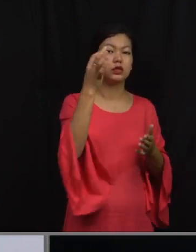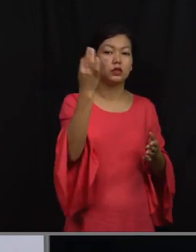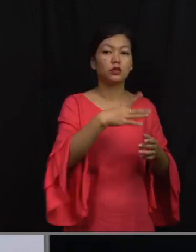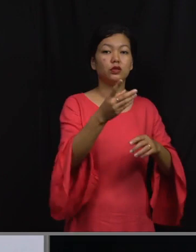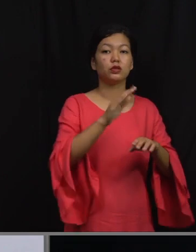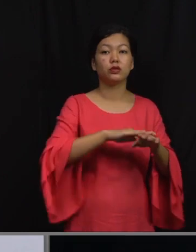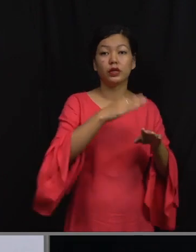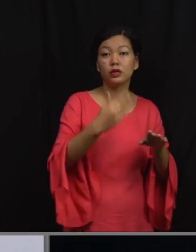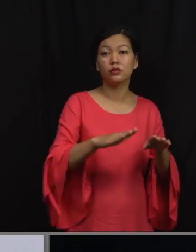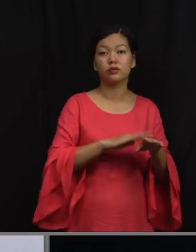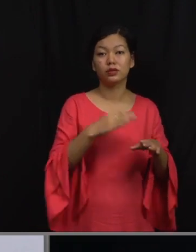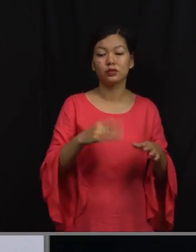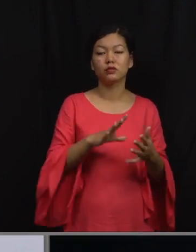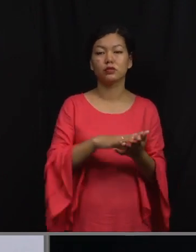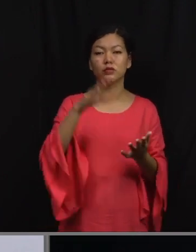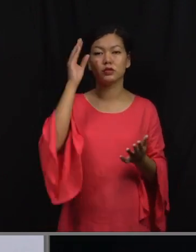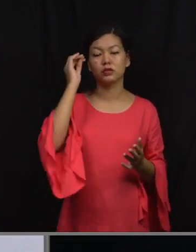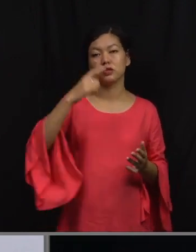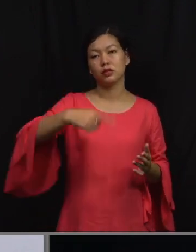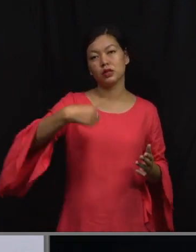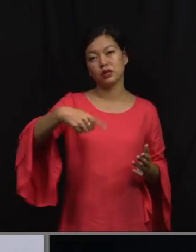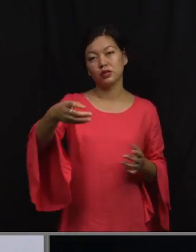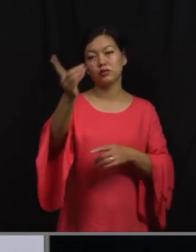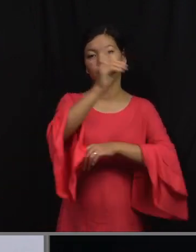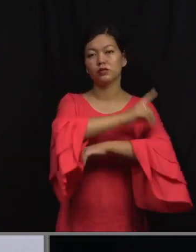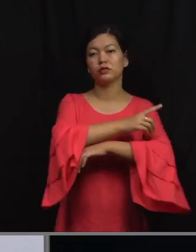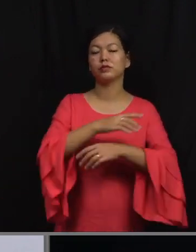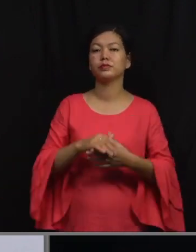learn new experiment,